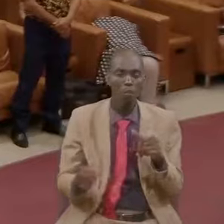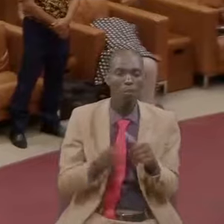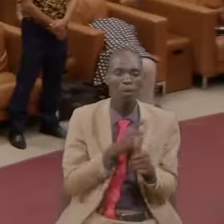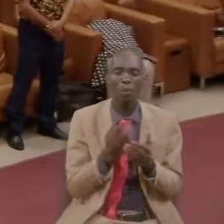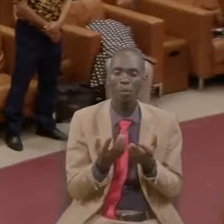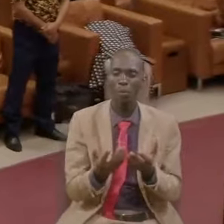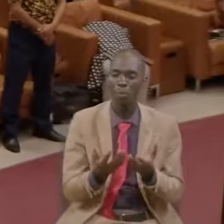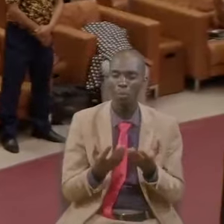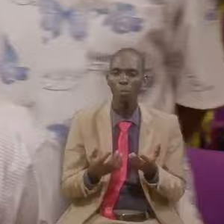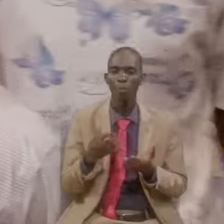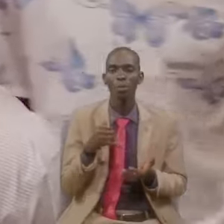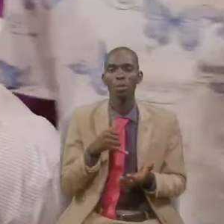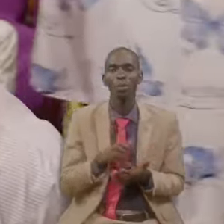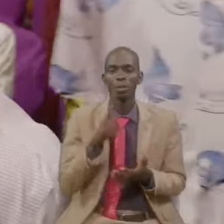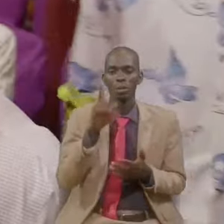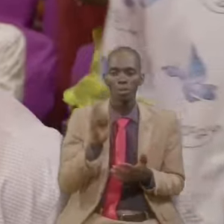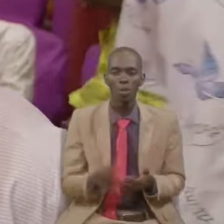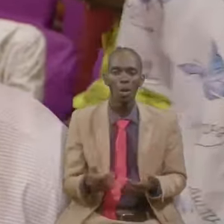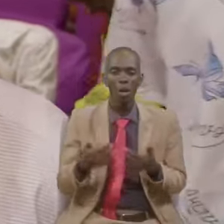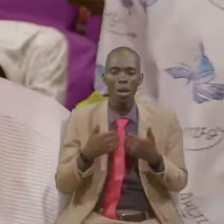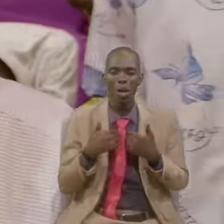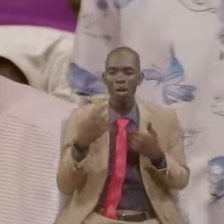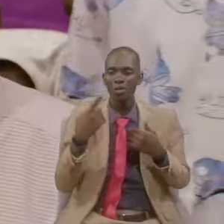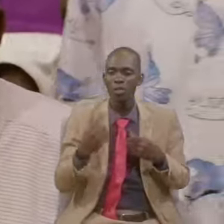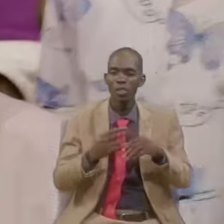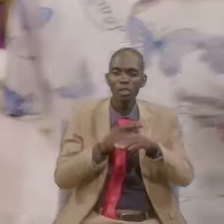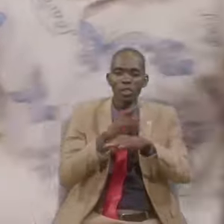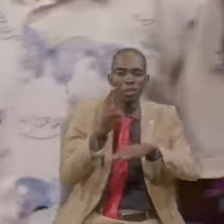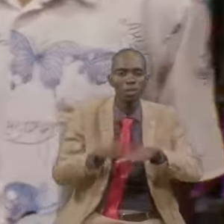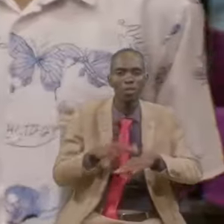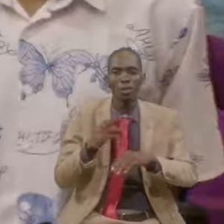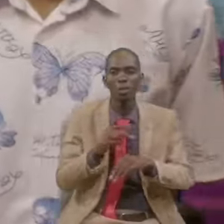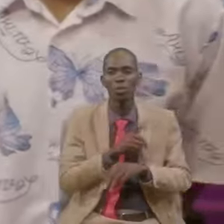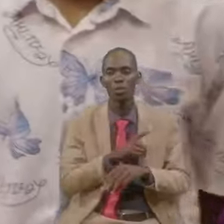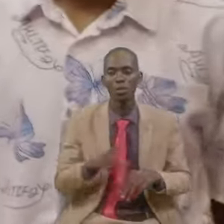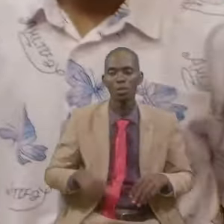to have the very nature of the Lord